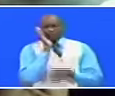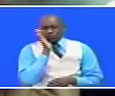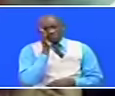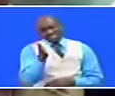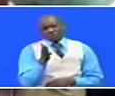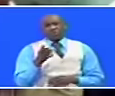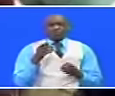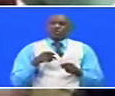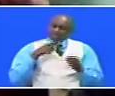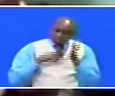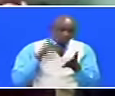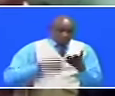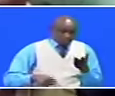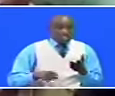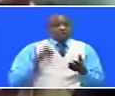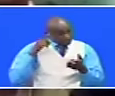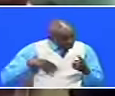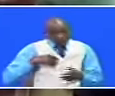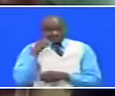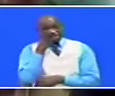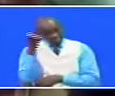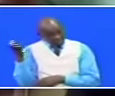is going to prove that what has been said